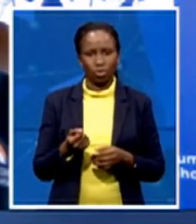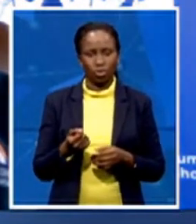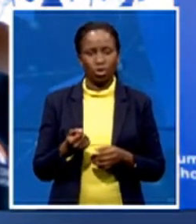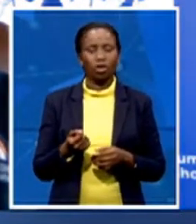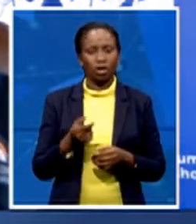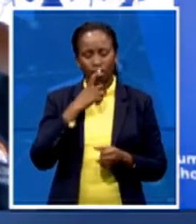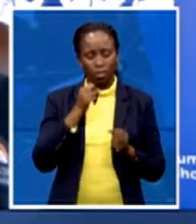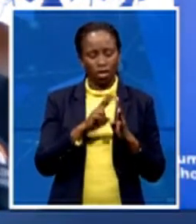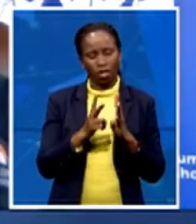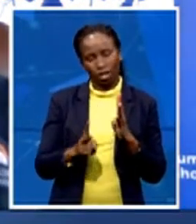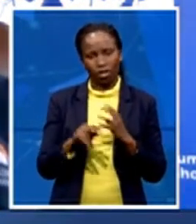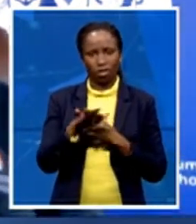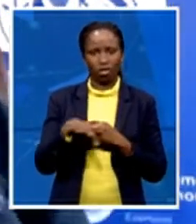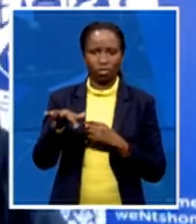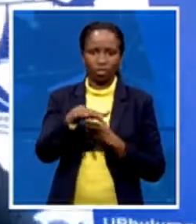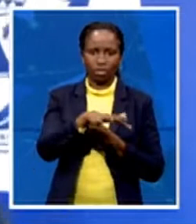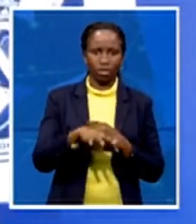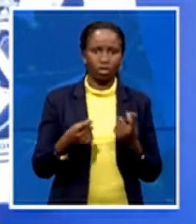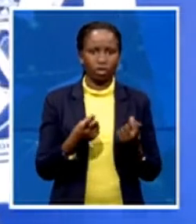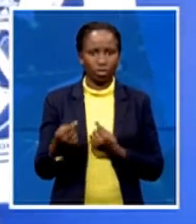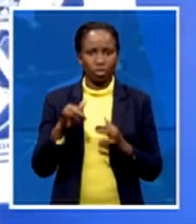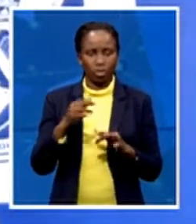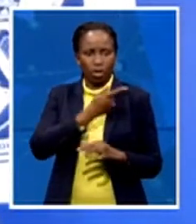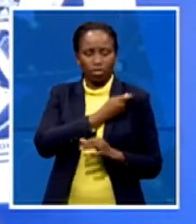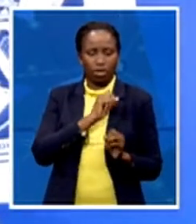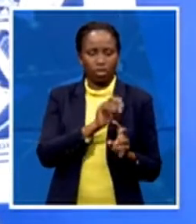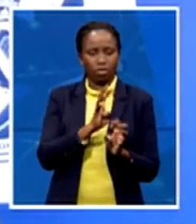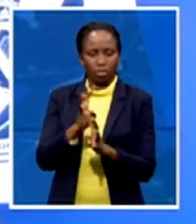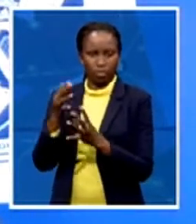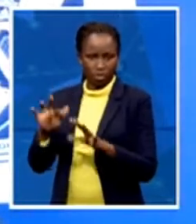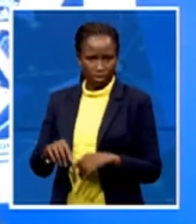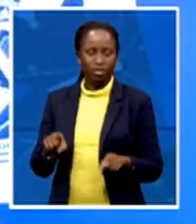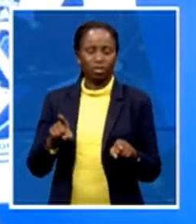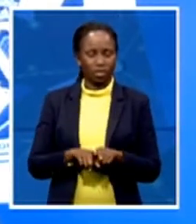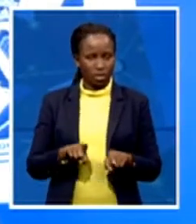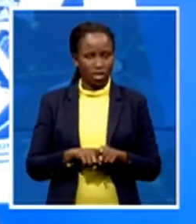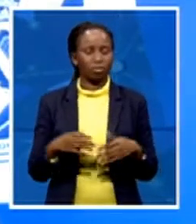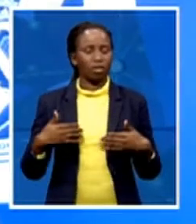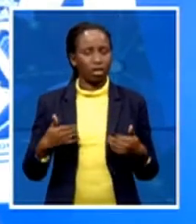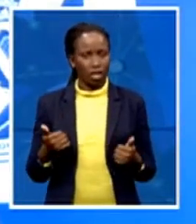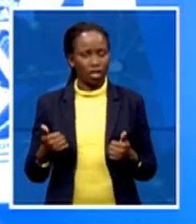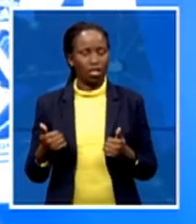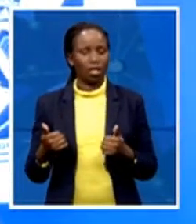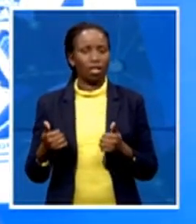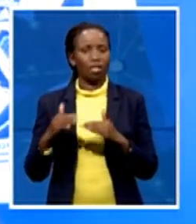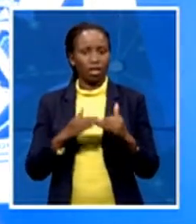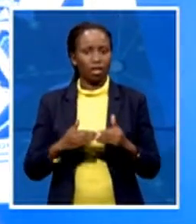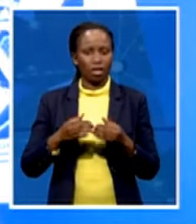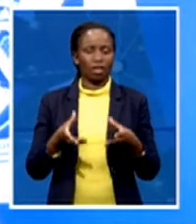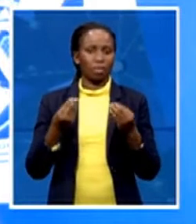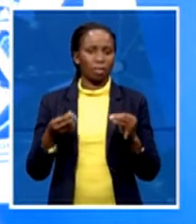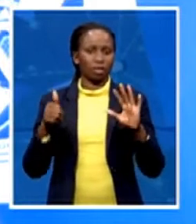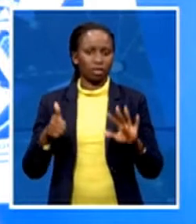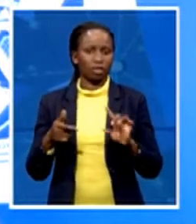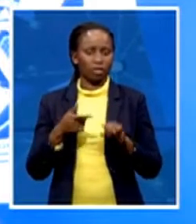people vaccinated. Same with the Life Health Care, they've got 6 that they've identified in the Western Cape to have the vaccination